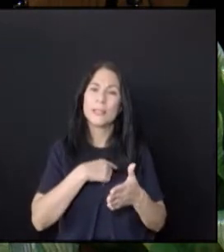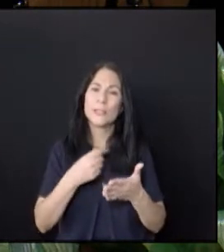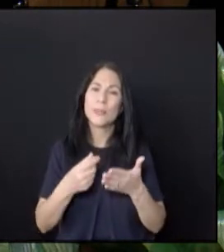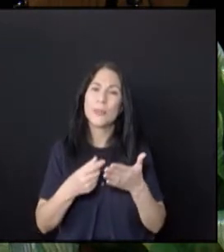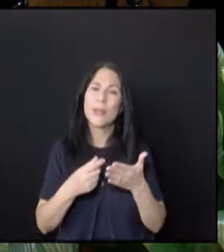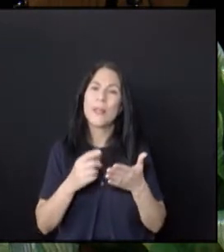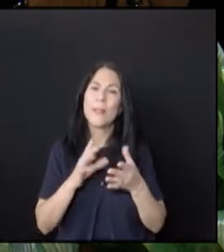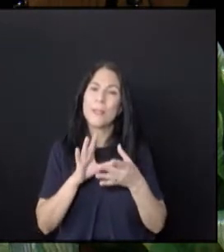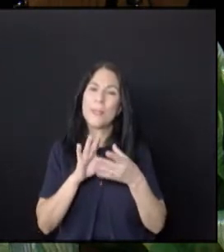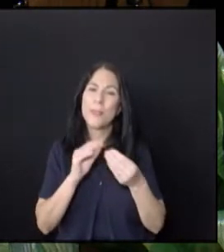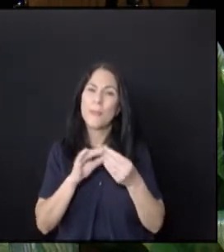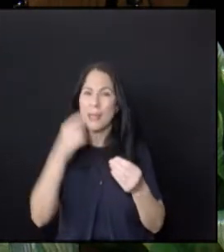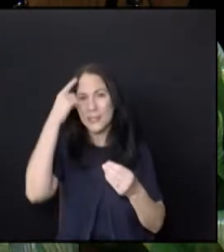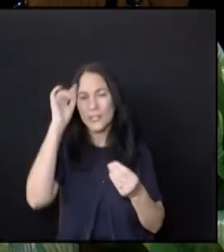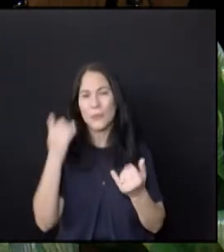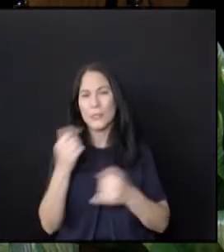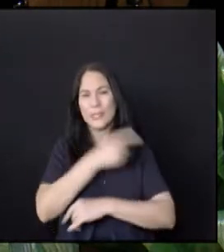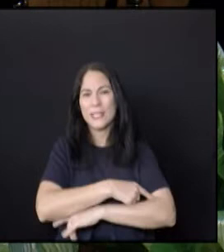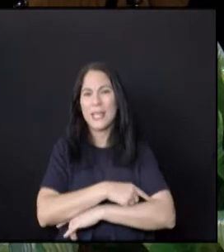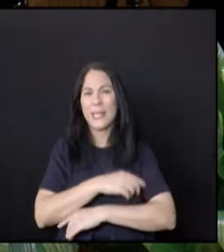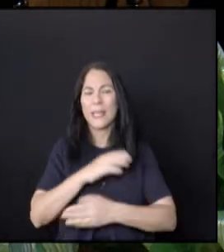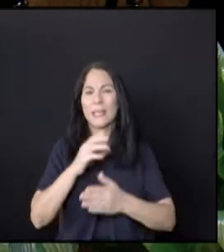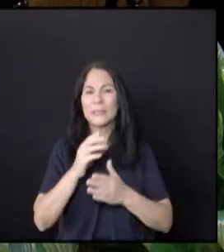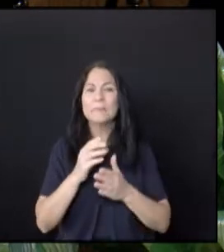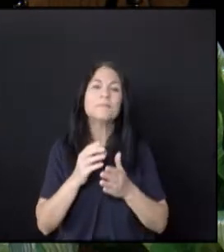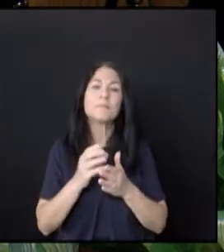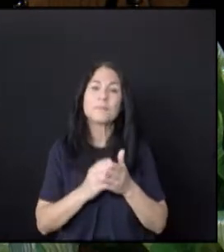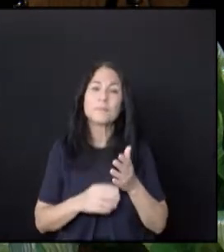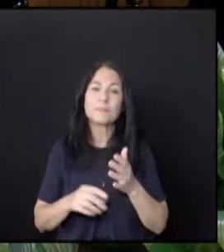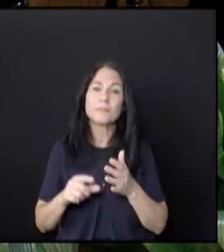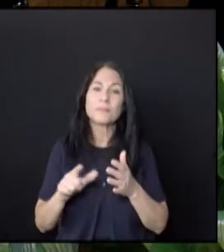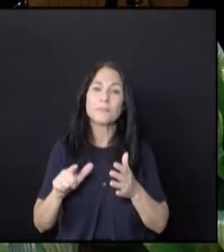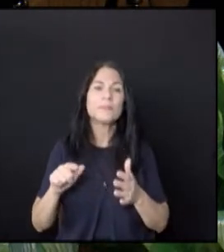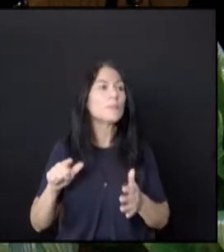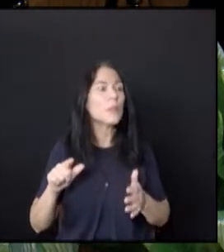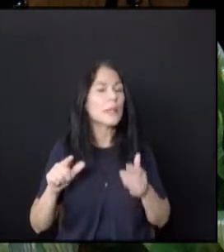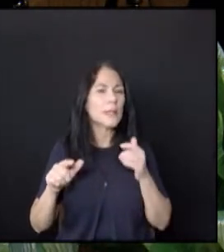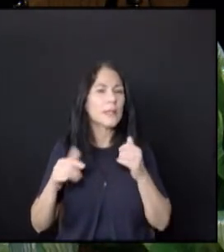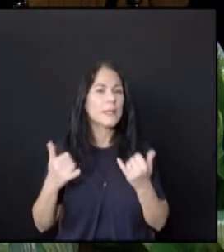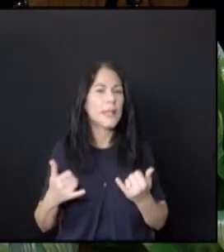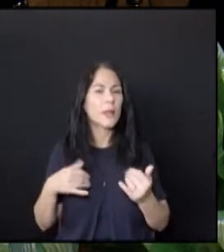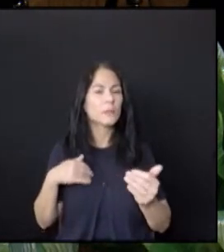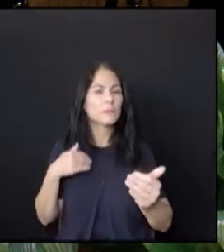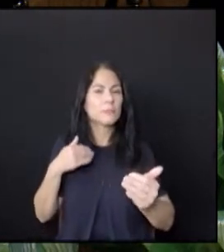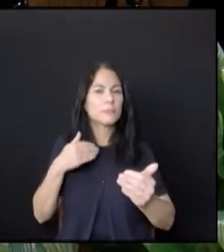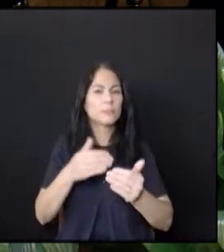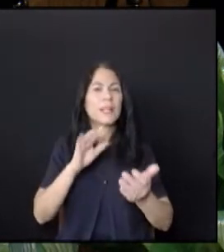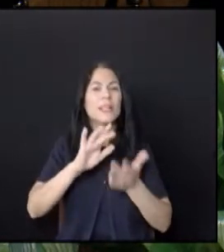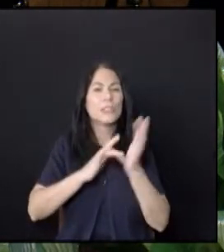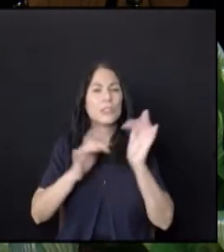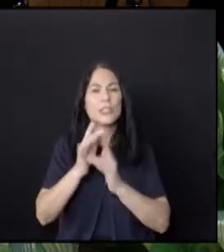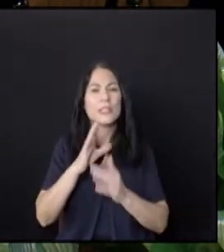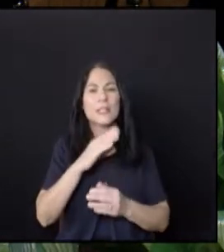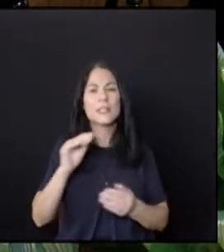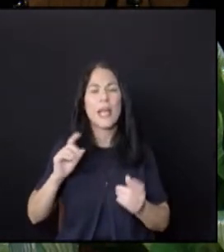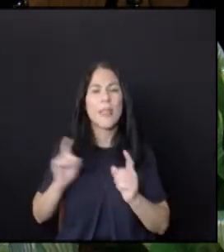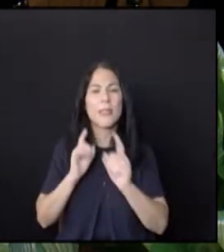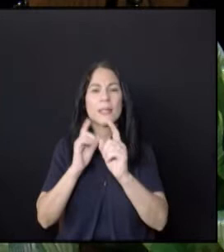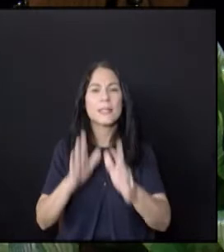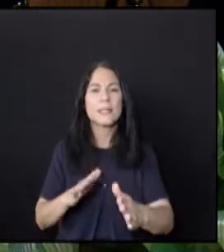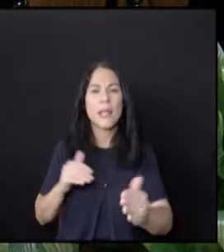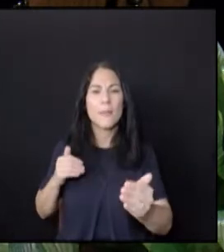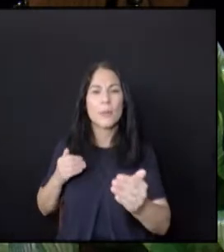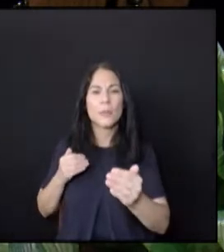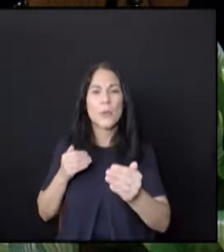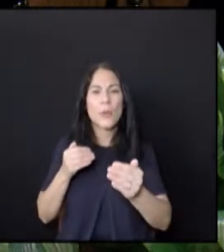for today, back to chapter 21. And so now when they drew near to Jerusalem, this is all that has led up to this